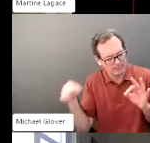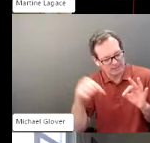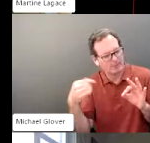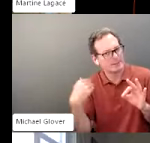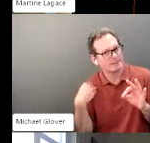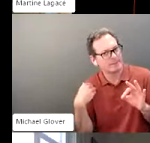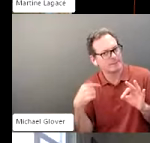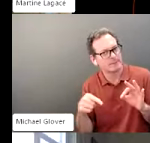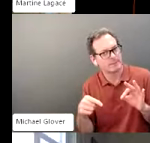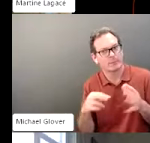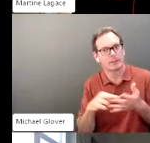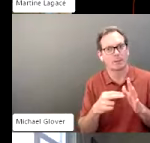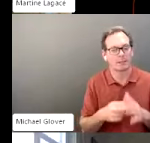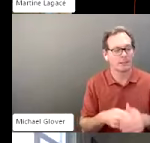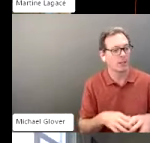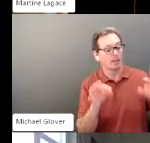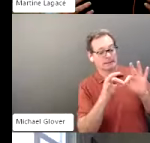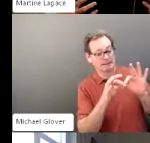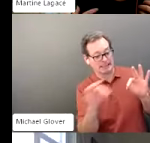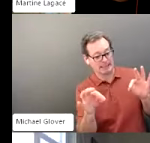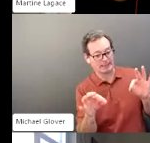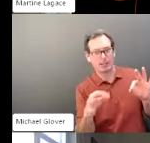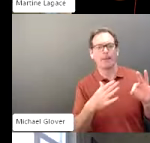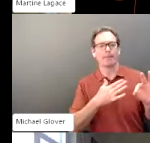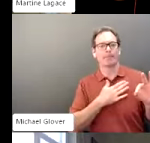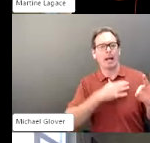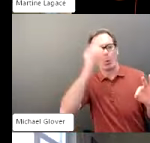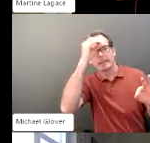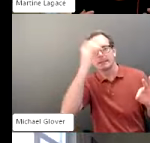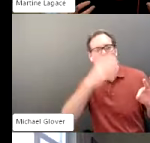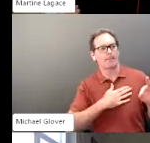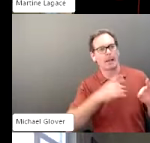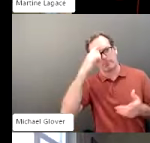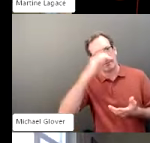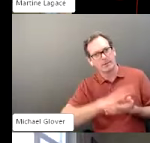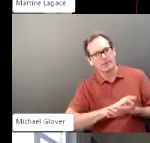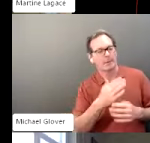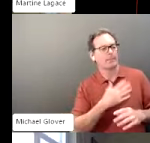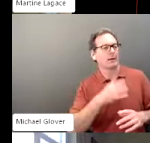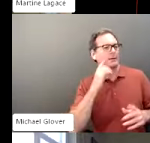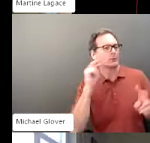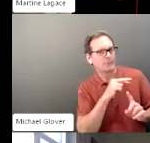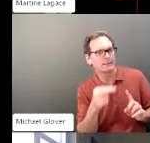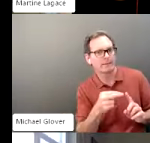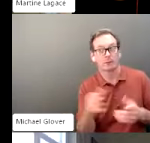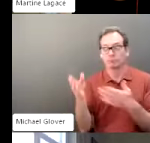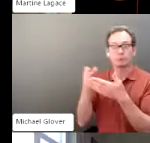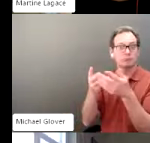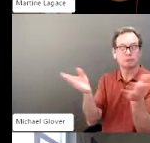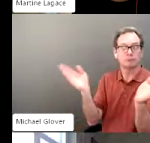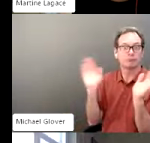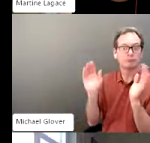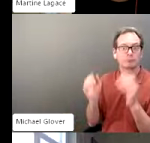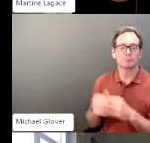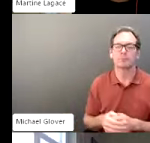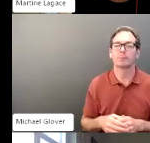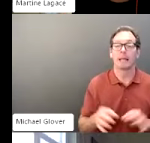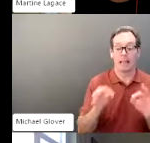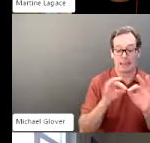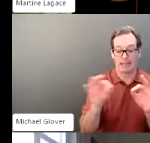that we hold on to. It reflects our own beliefs. So language is not neutral. It is a social construction